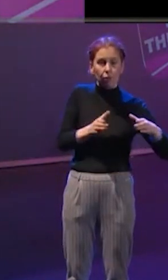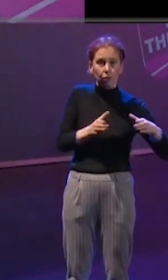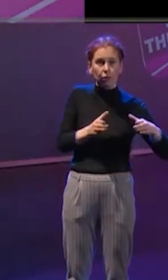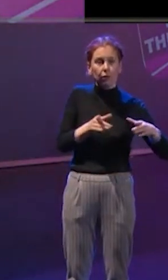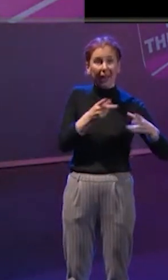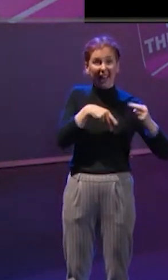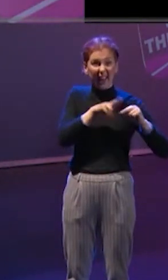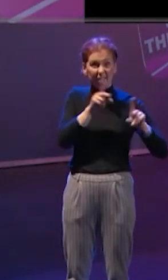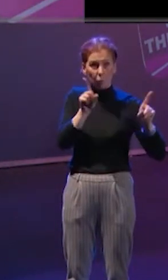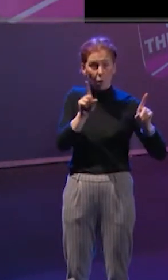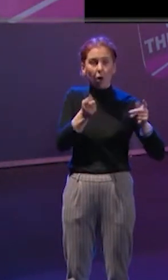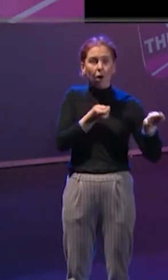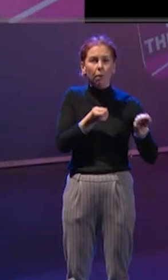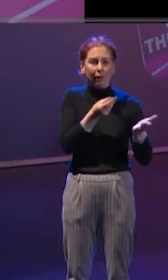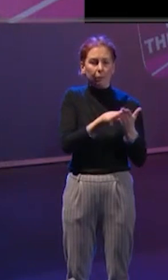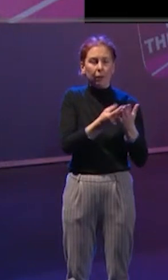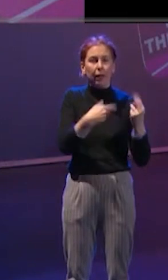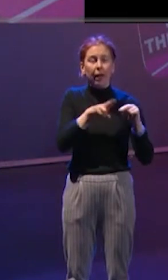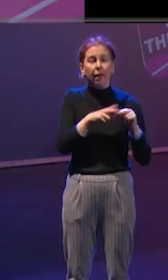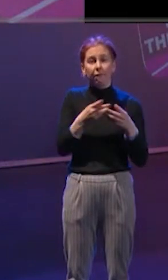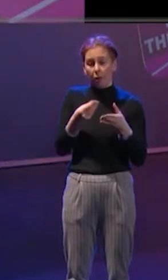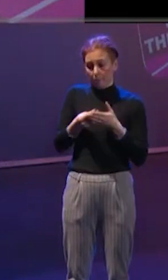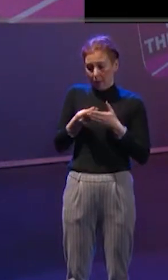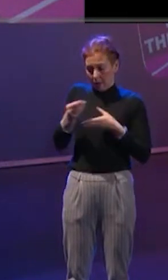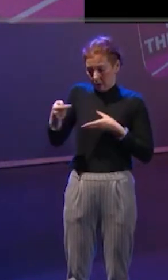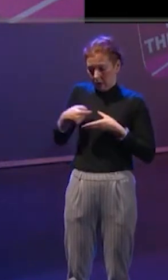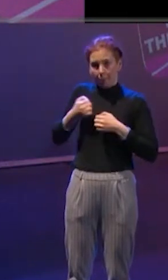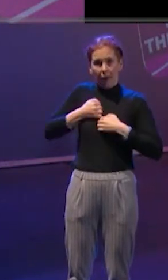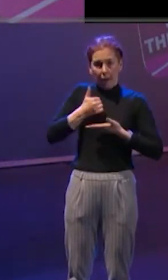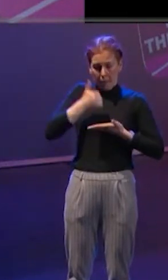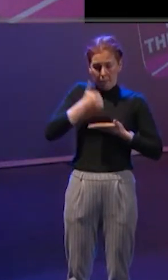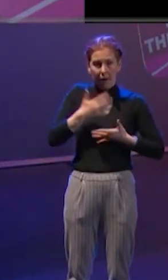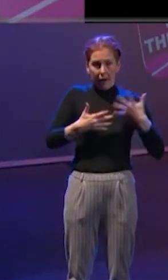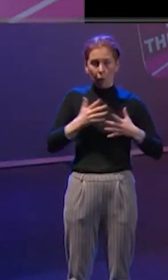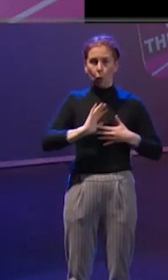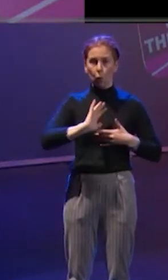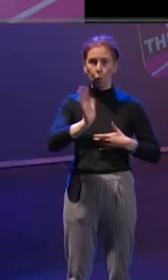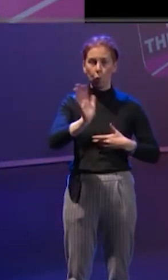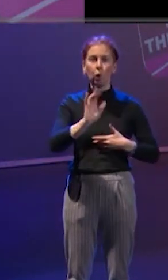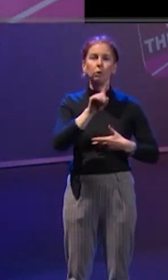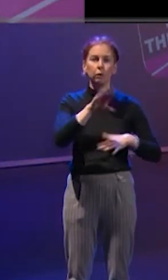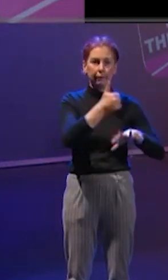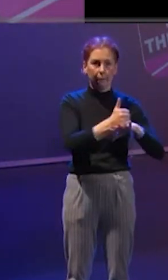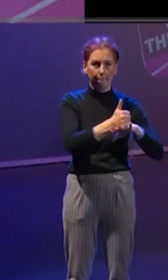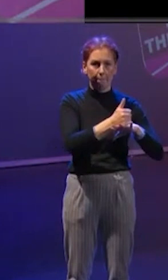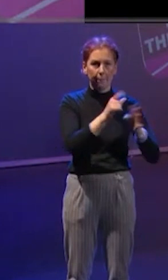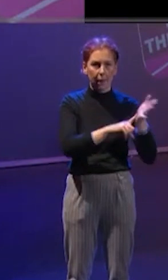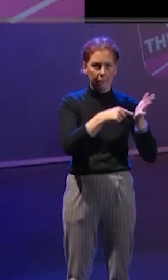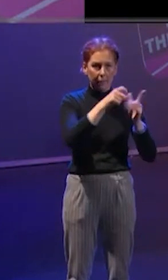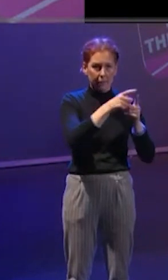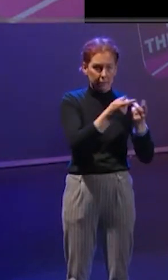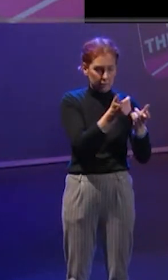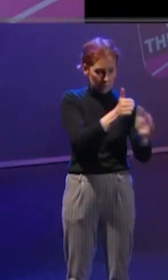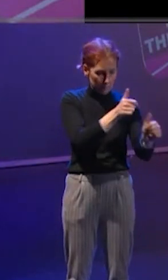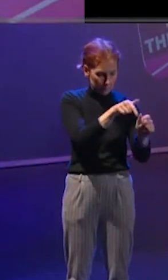it should not be sat in your bank account if you're managing money for someone. And it also means that if there is a pandemic, if something happens and